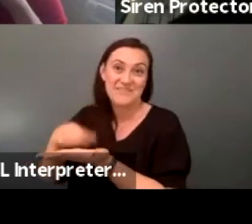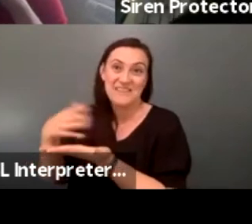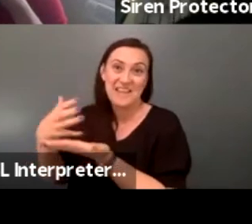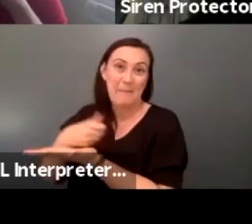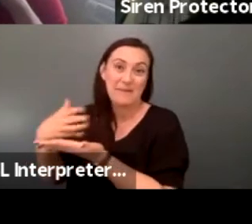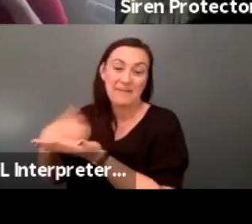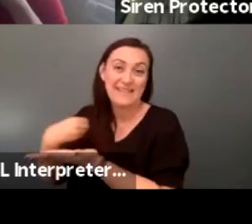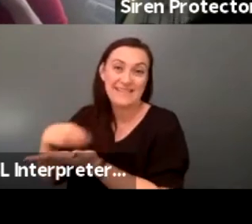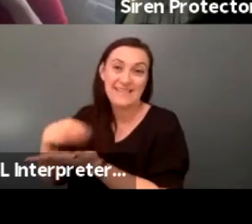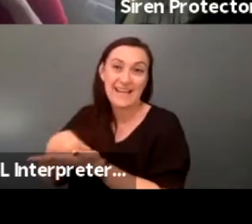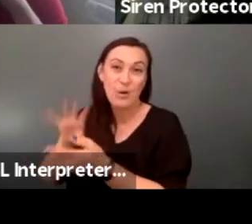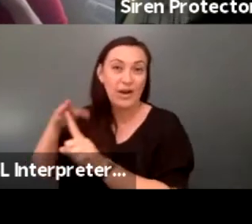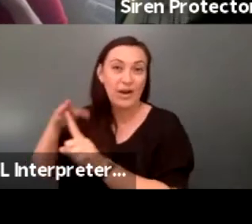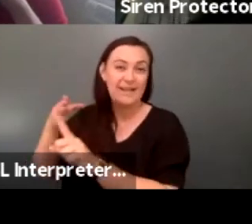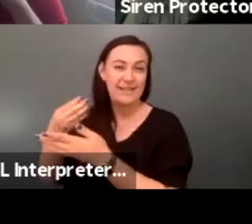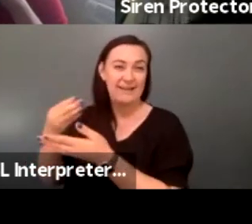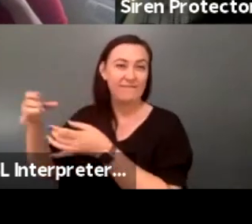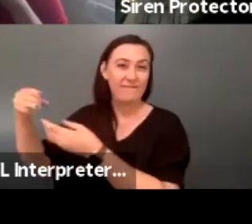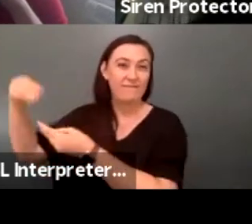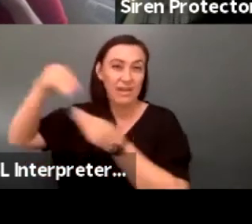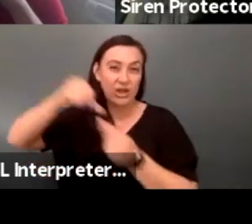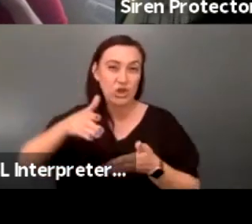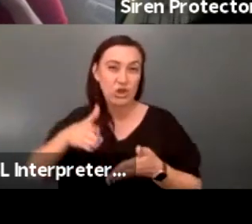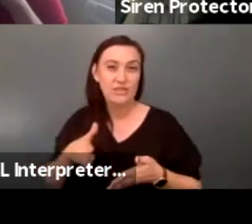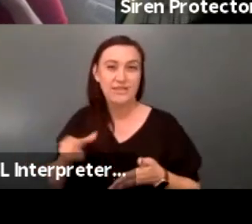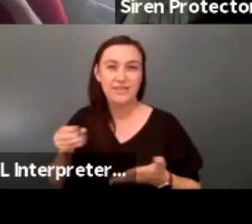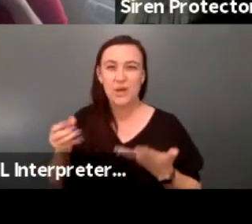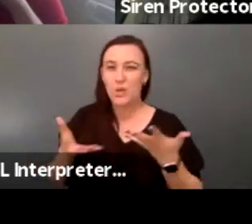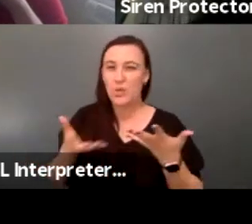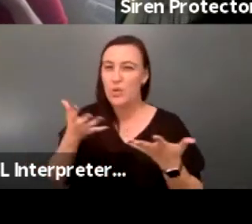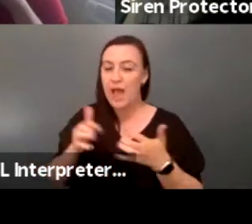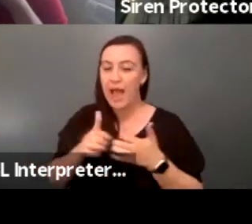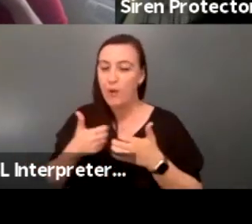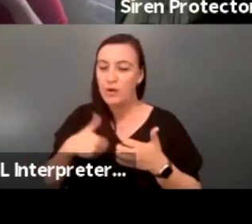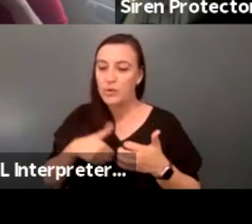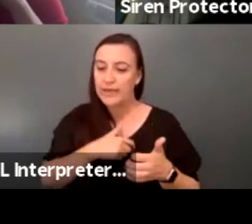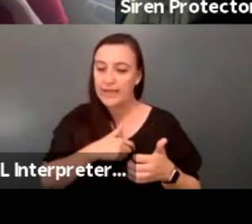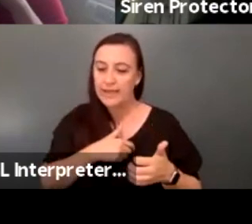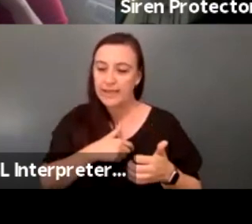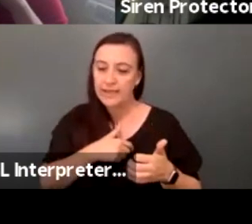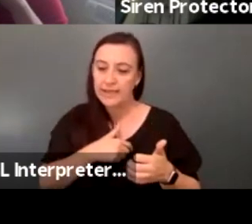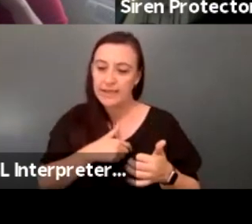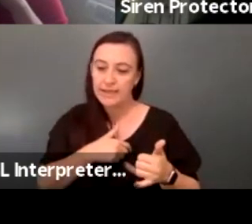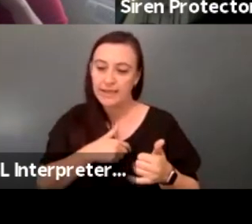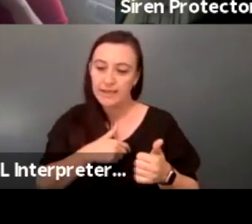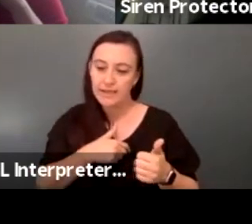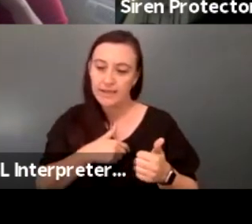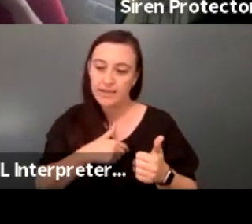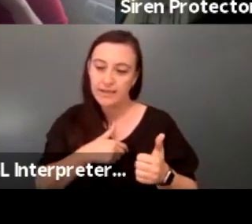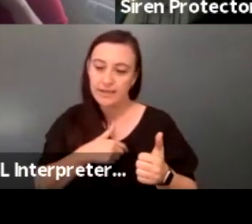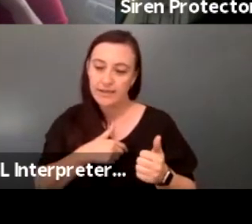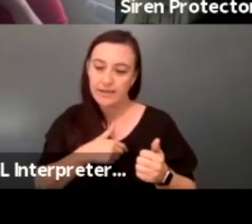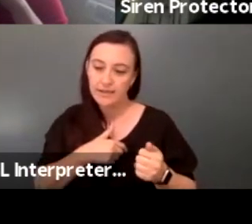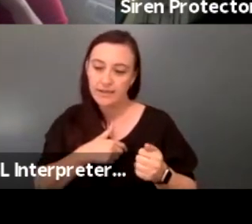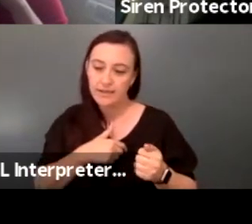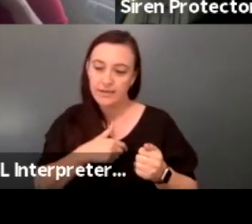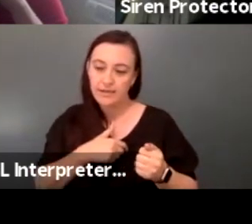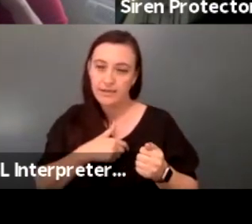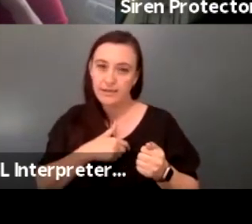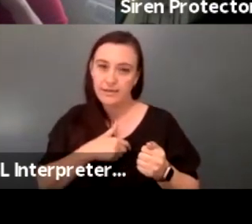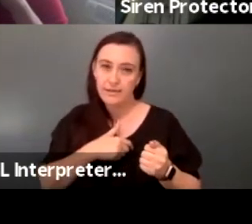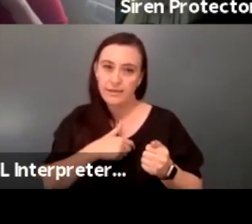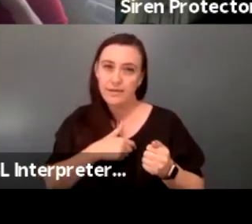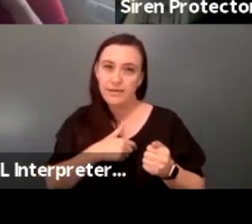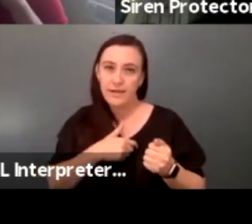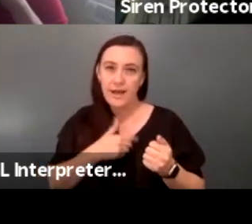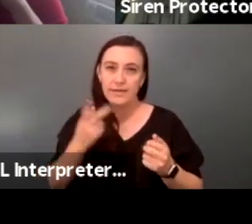oriented funders, right? So how are we, I've just seen a lot of organizations struggle with